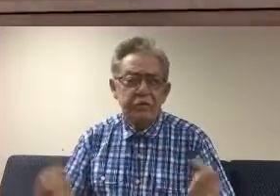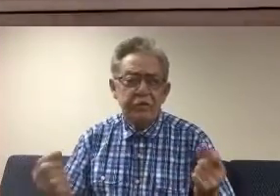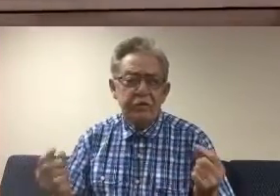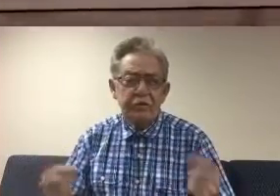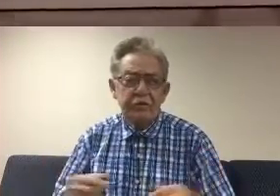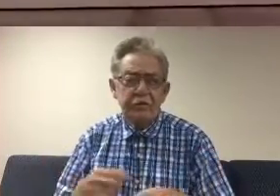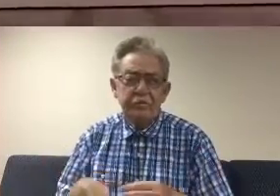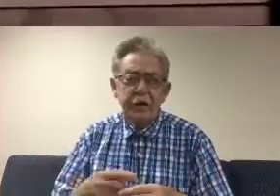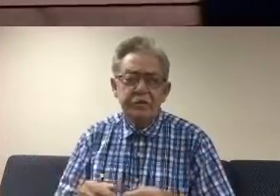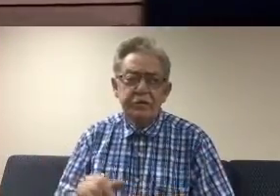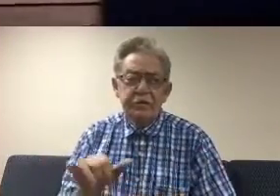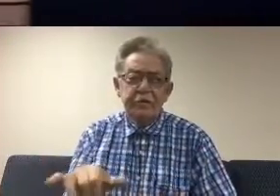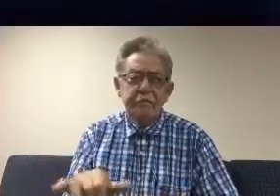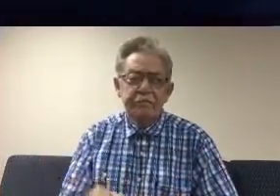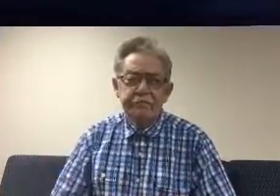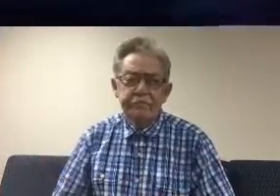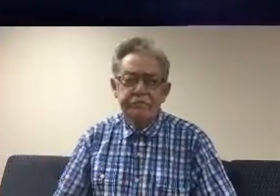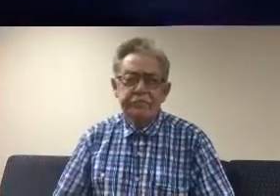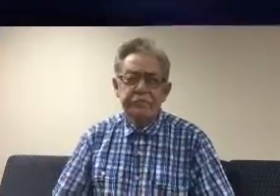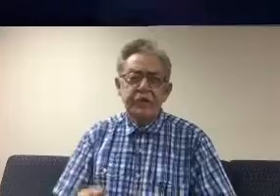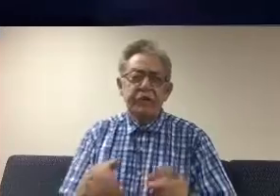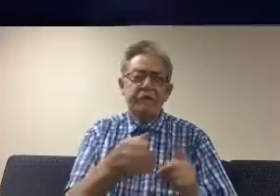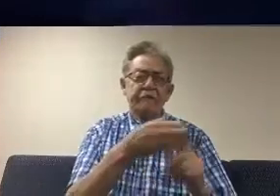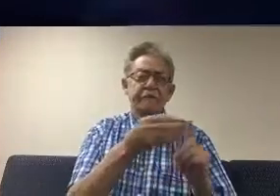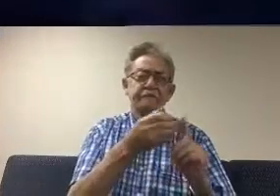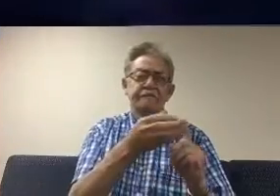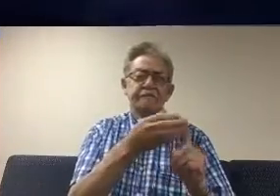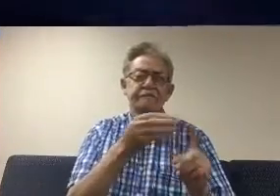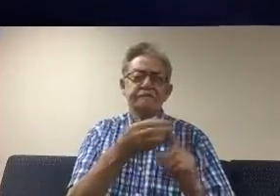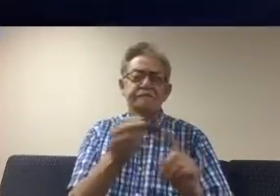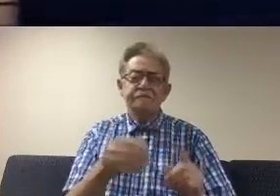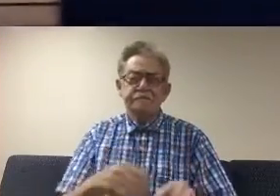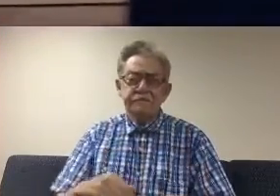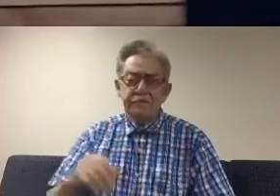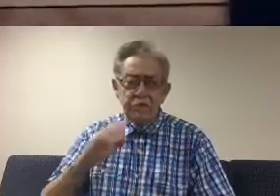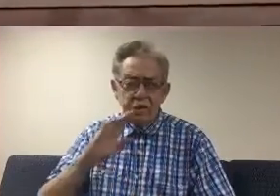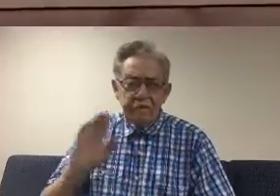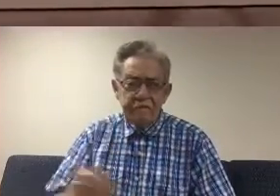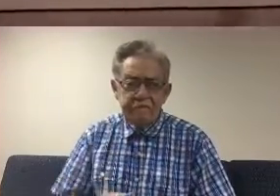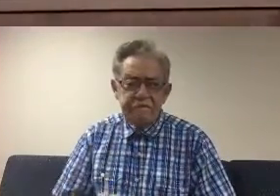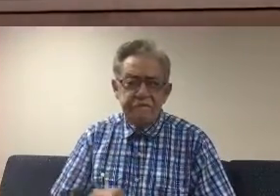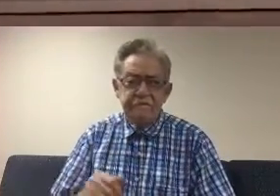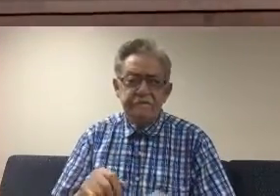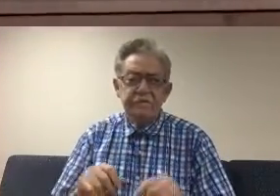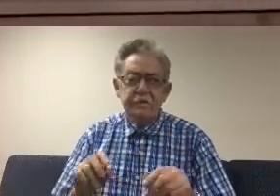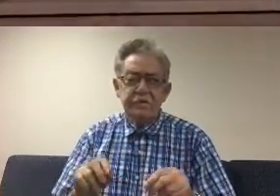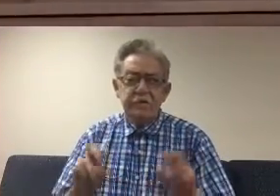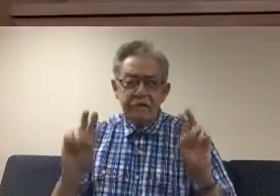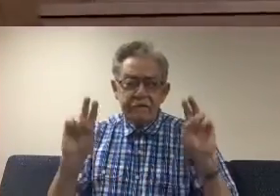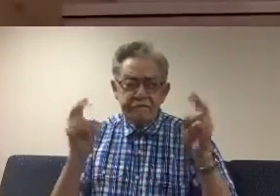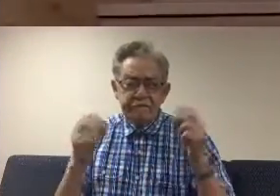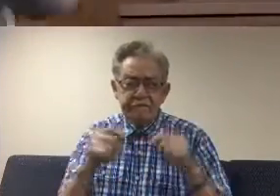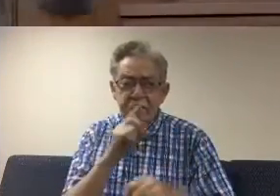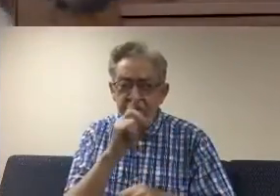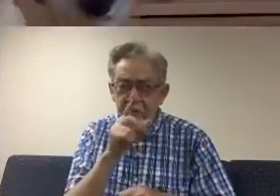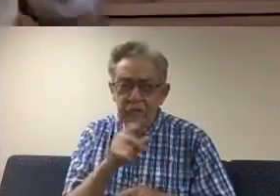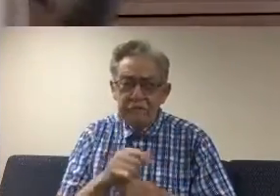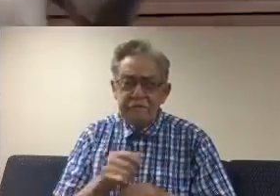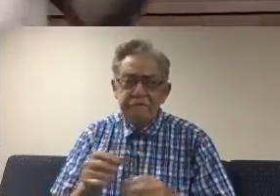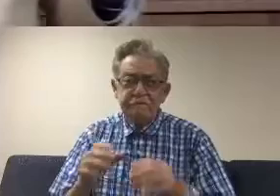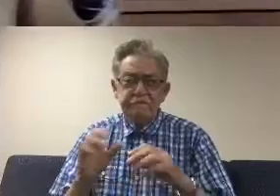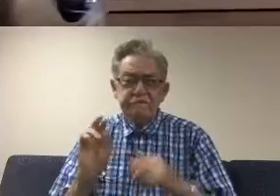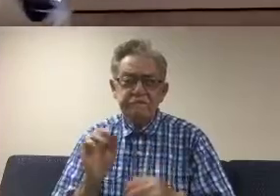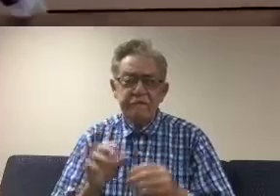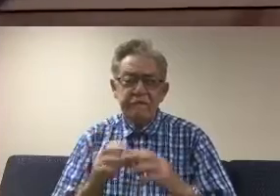statement here, and that is that popularity, it never defines truth. All right? A lot of us